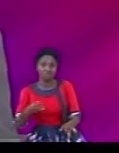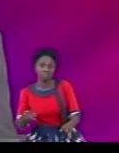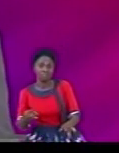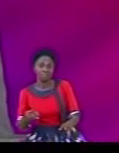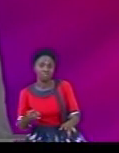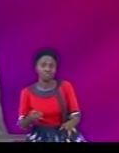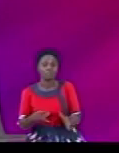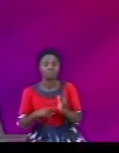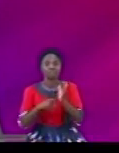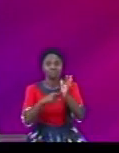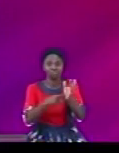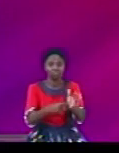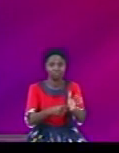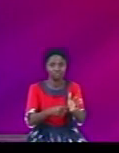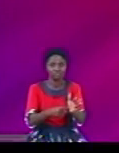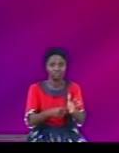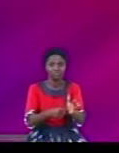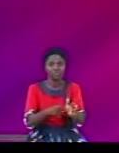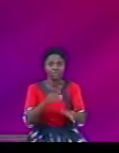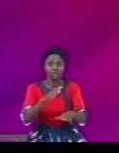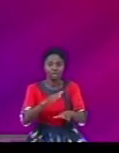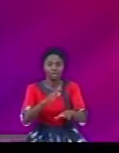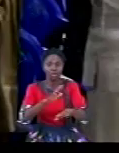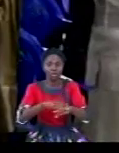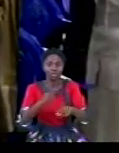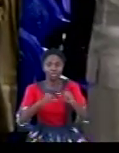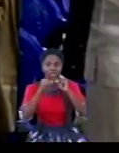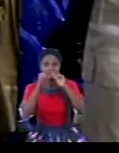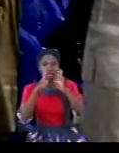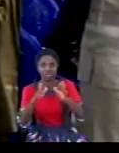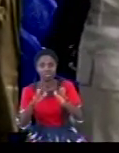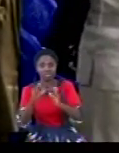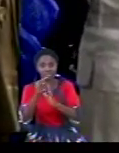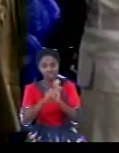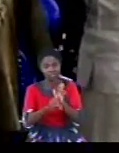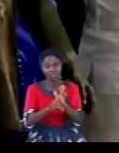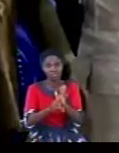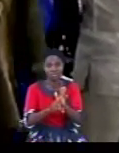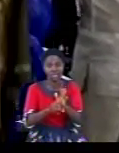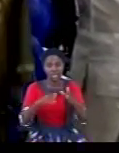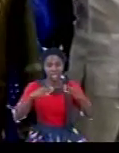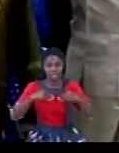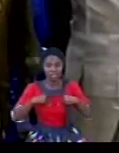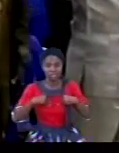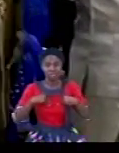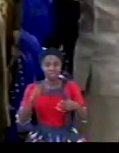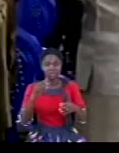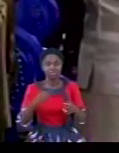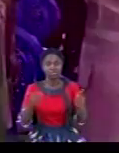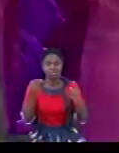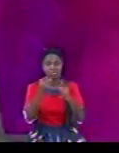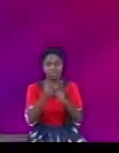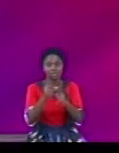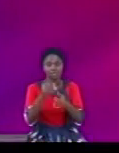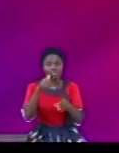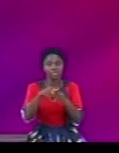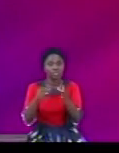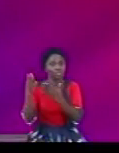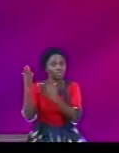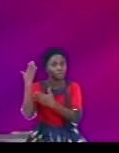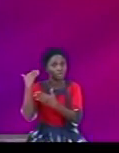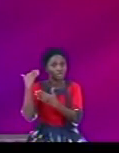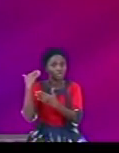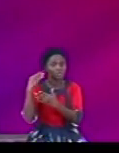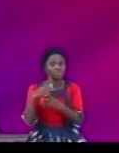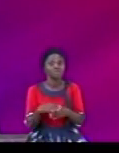He reflected on the blessedness, the readiness, the acceptance of the word in the past.